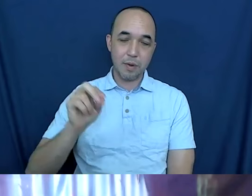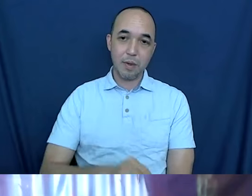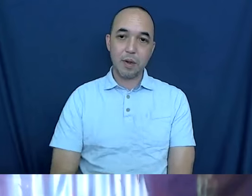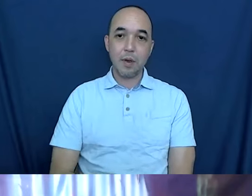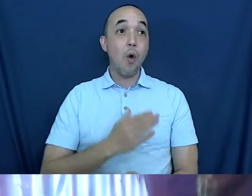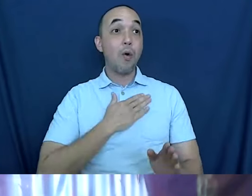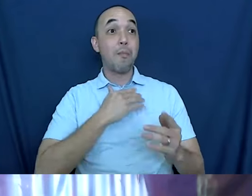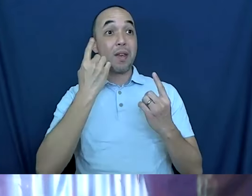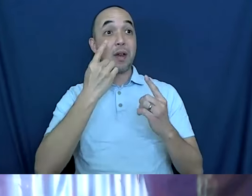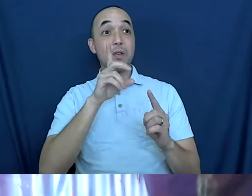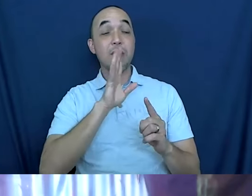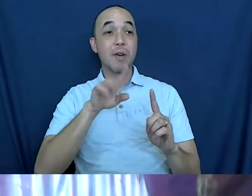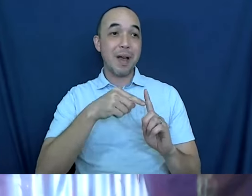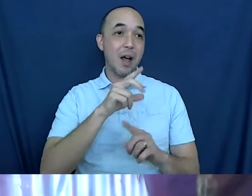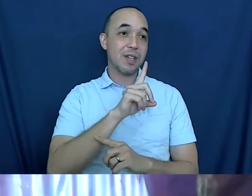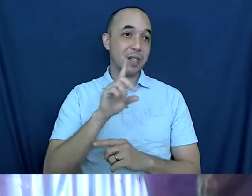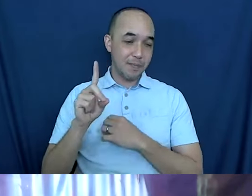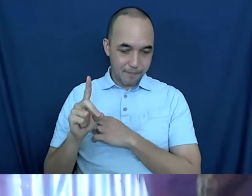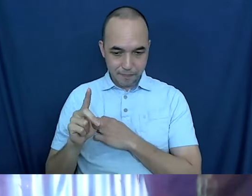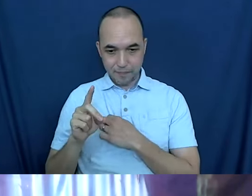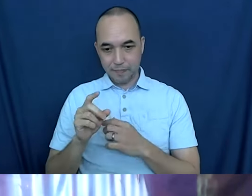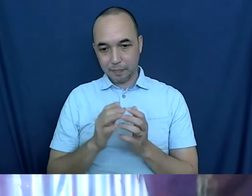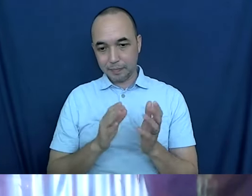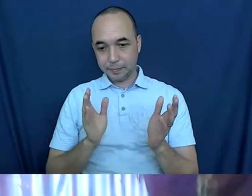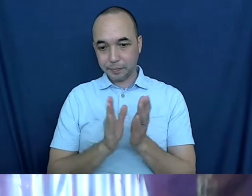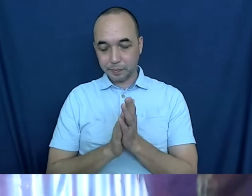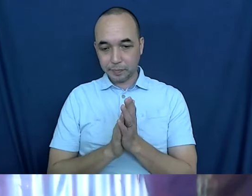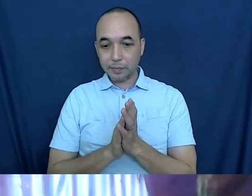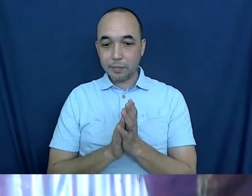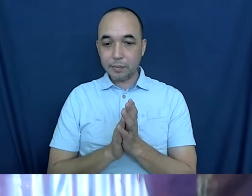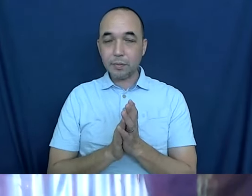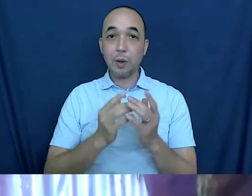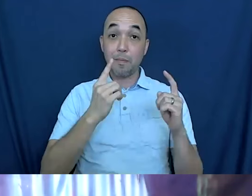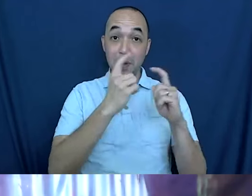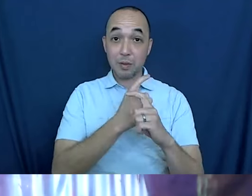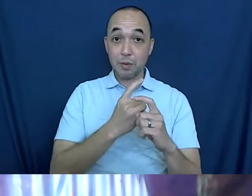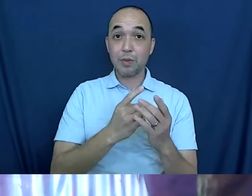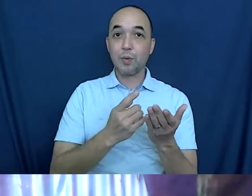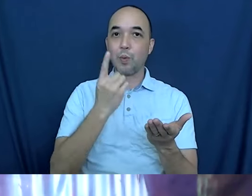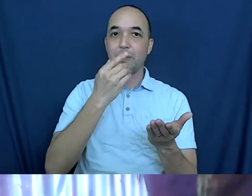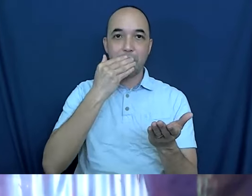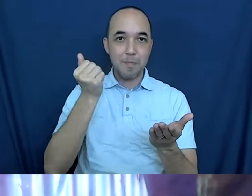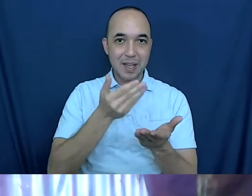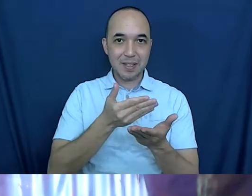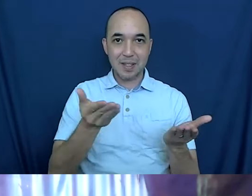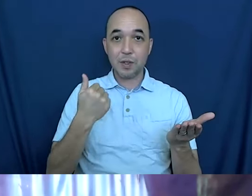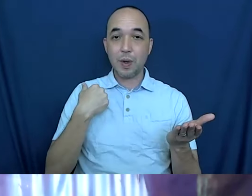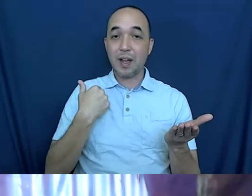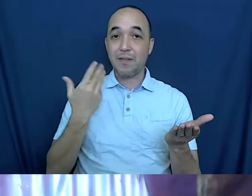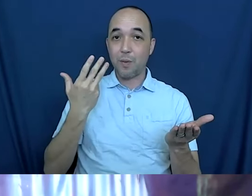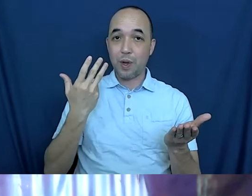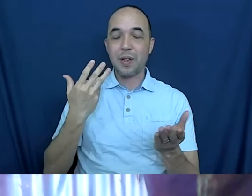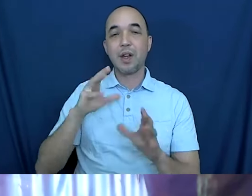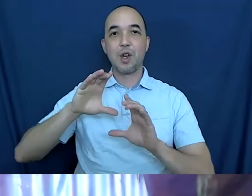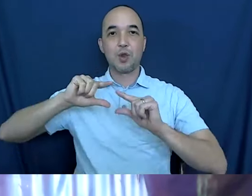Charlie, we're talking about D&D. With puzzles, one of the best assets you have is a group. So a group of people bring a whole